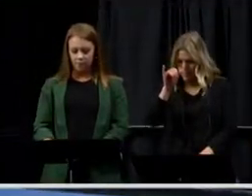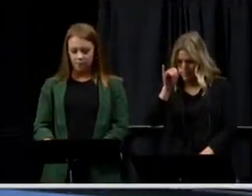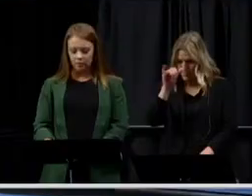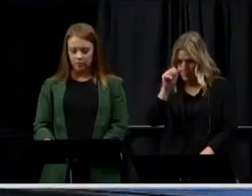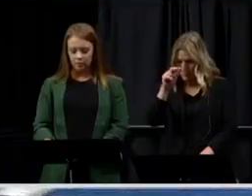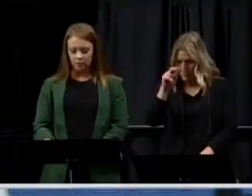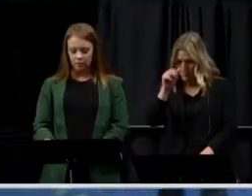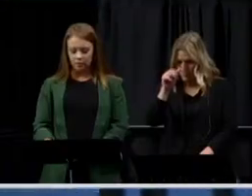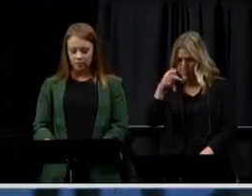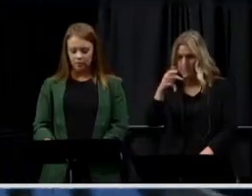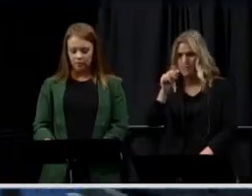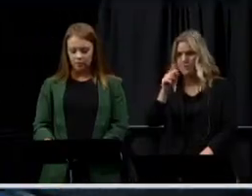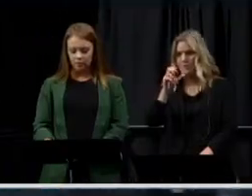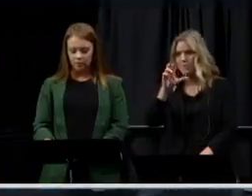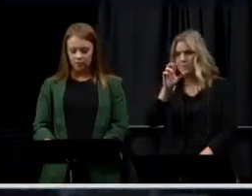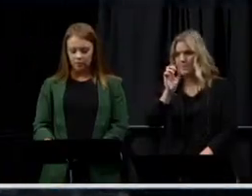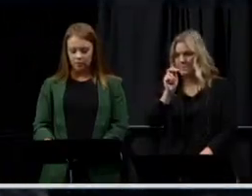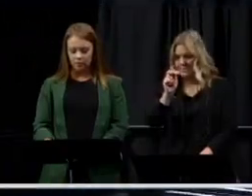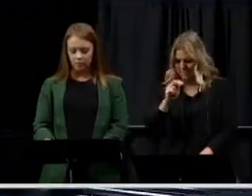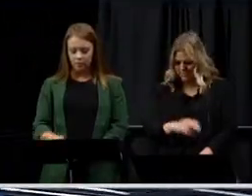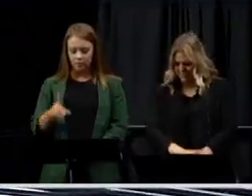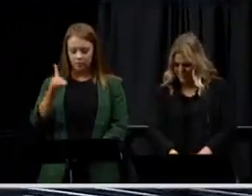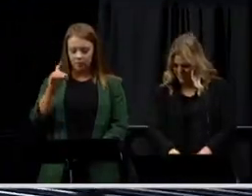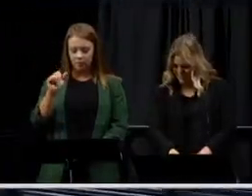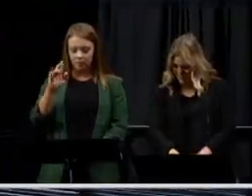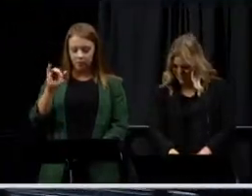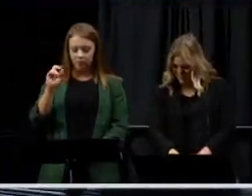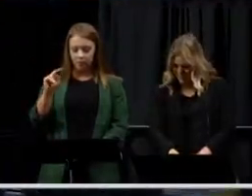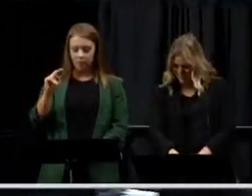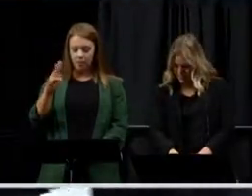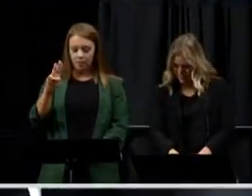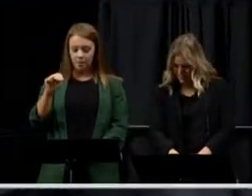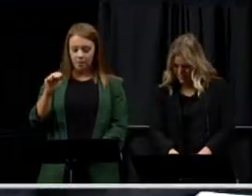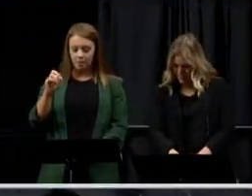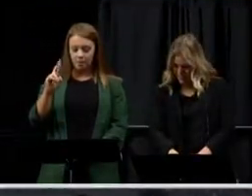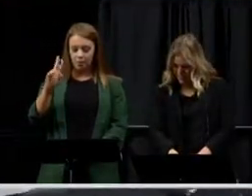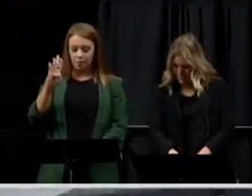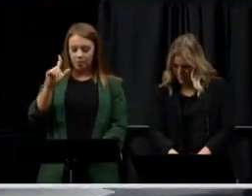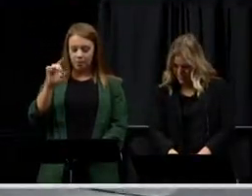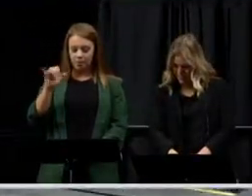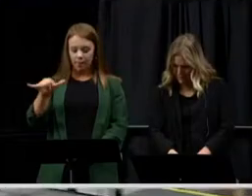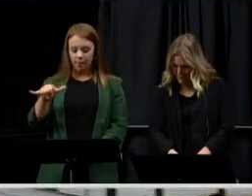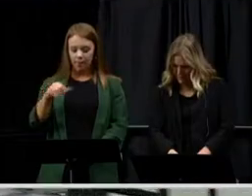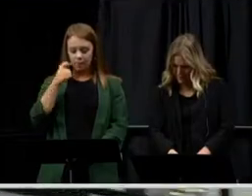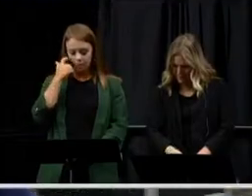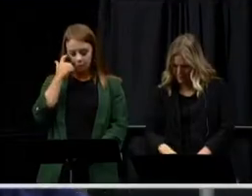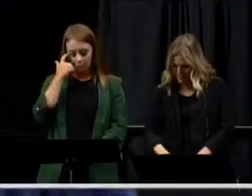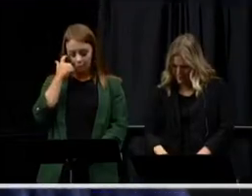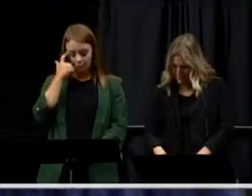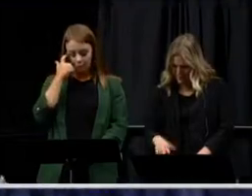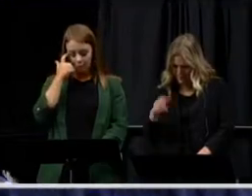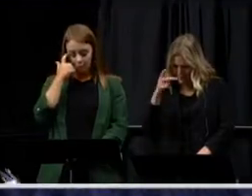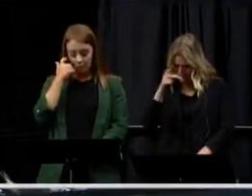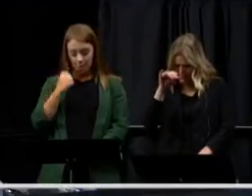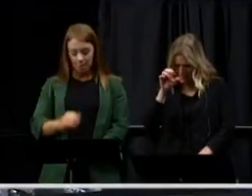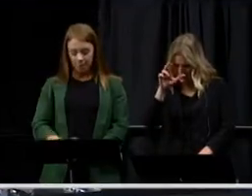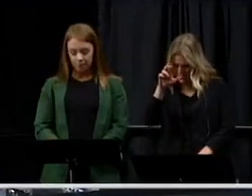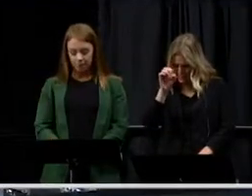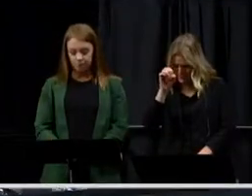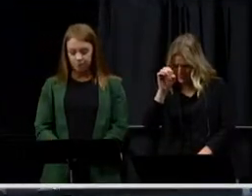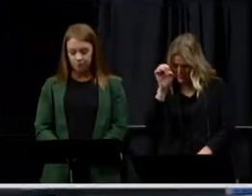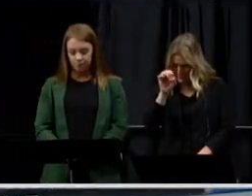Rena Patterson. Darian William Elisha Morbley. Pierre